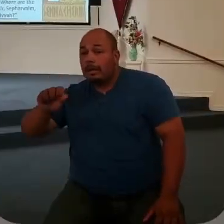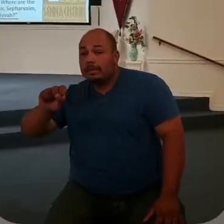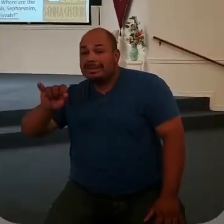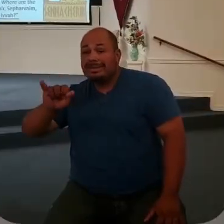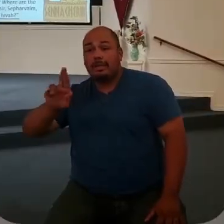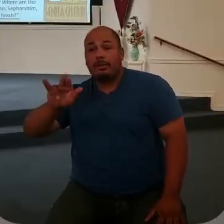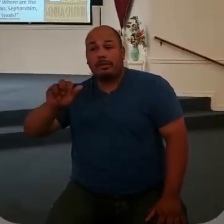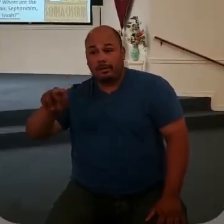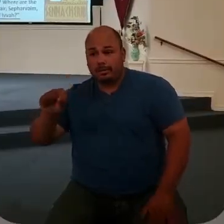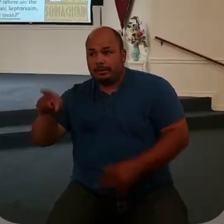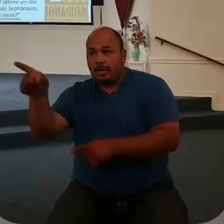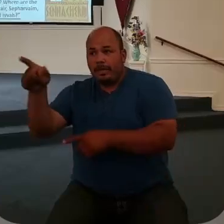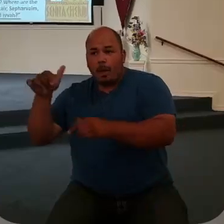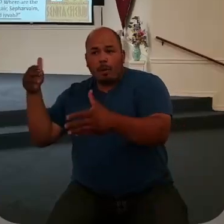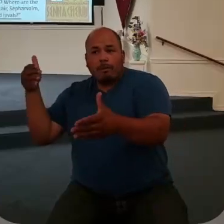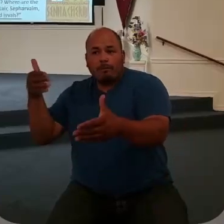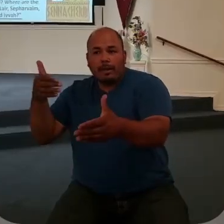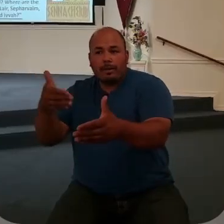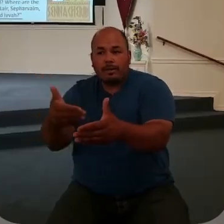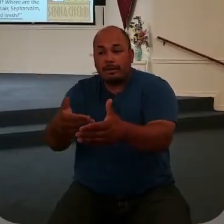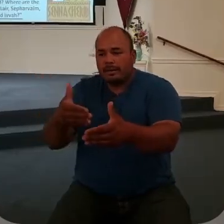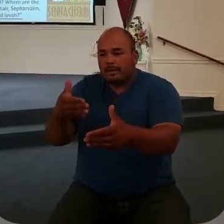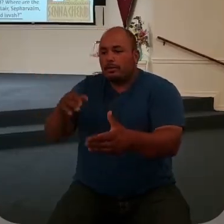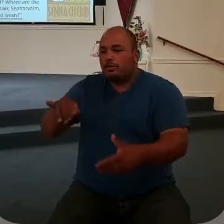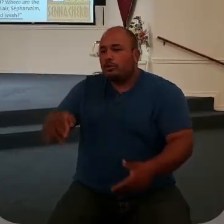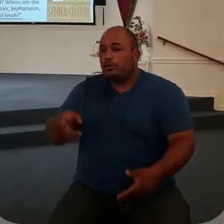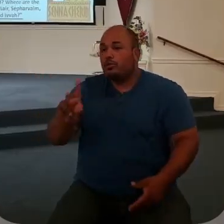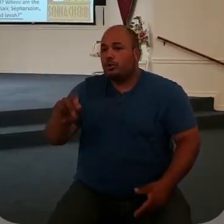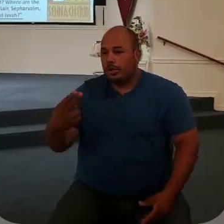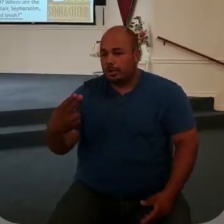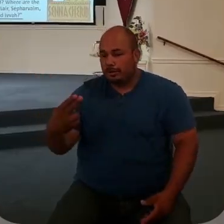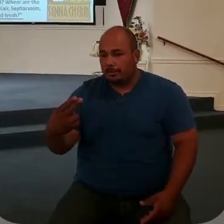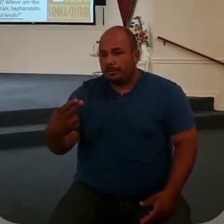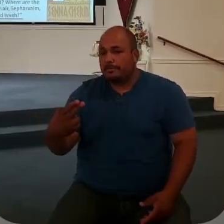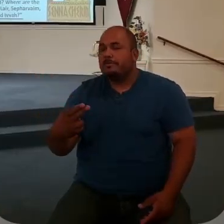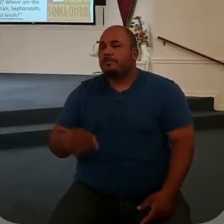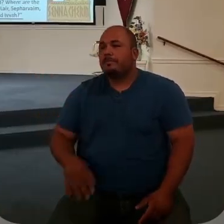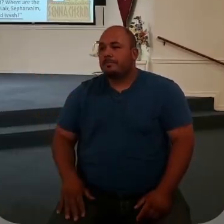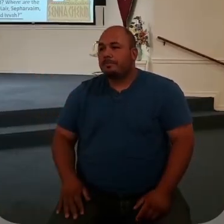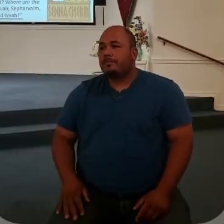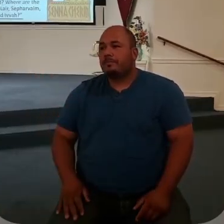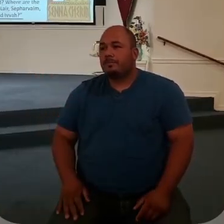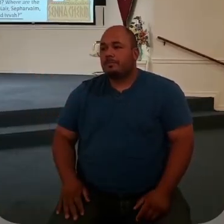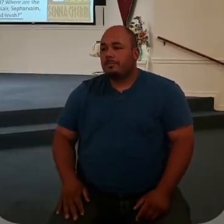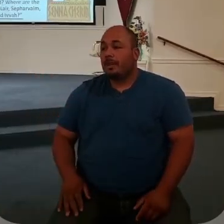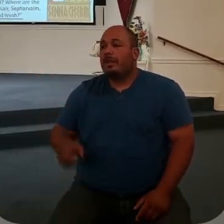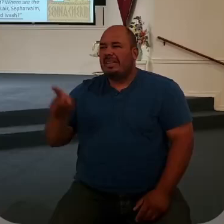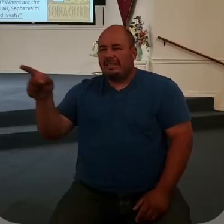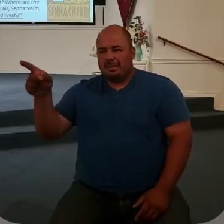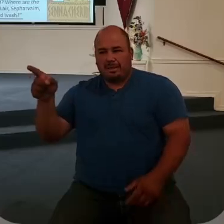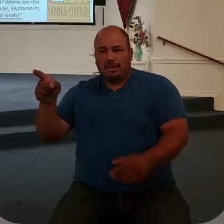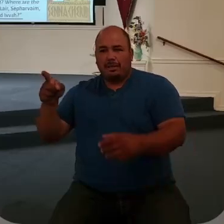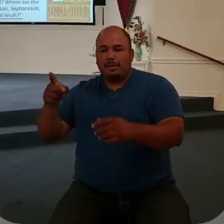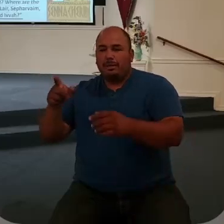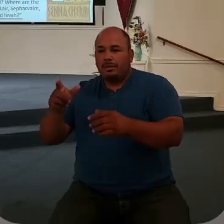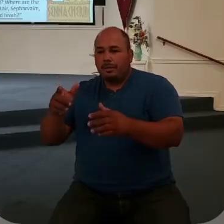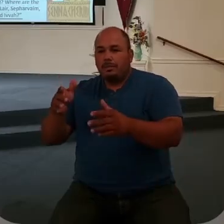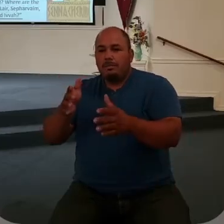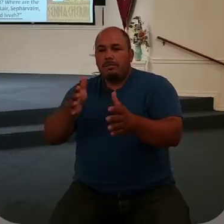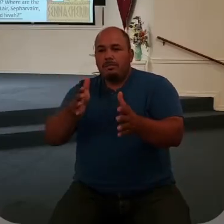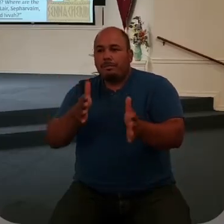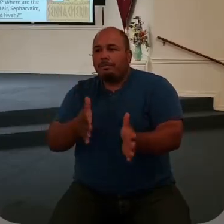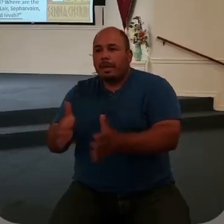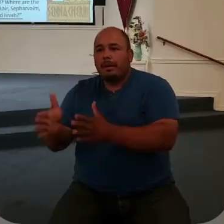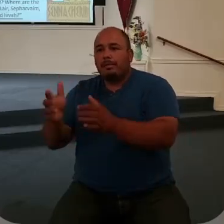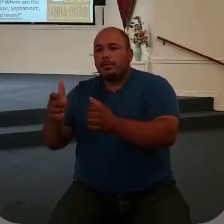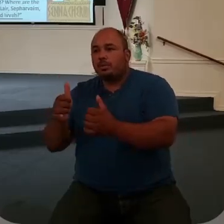of Assyria heard that an army was coming up from the south. That was going to delay his attack on Jerusalem. So he sent another message